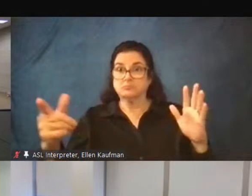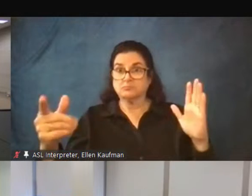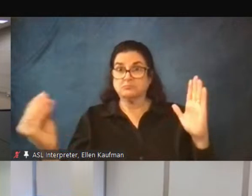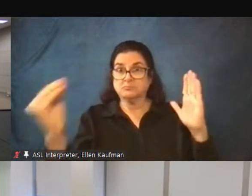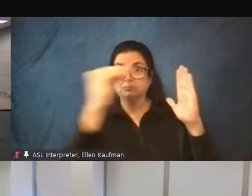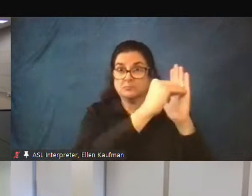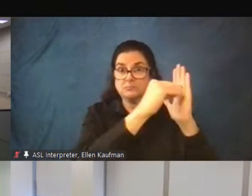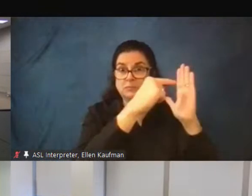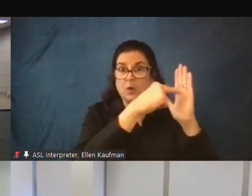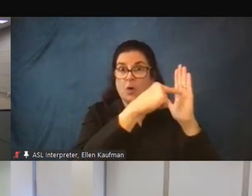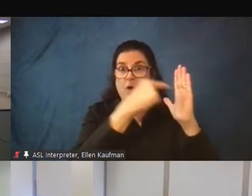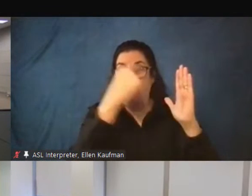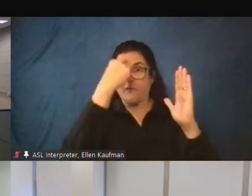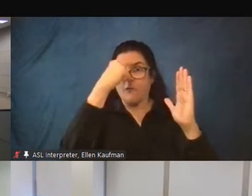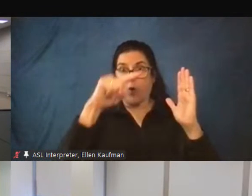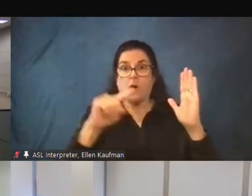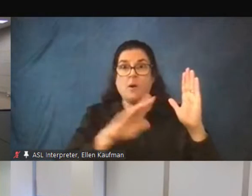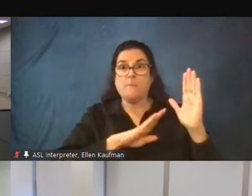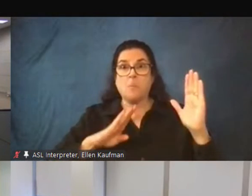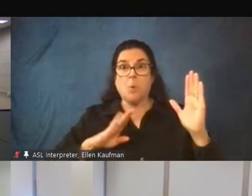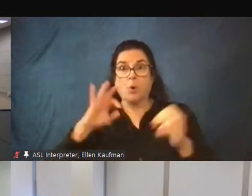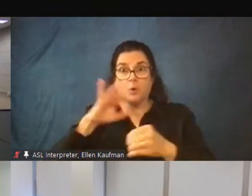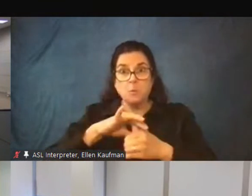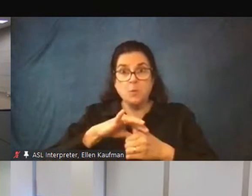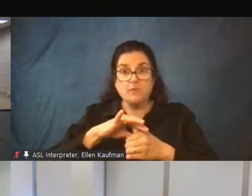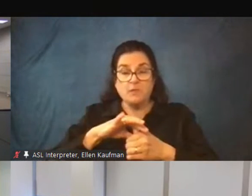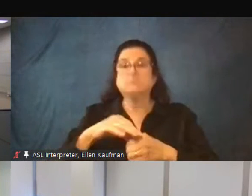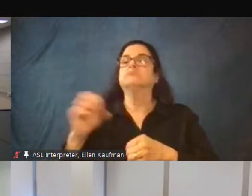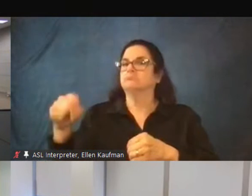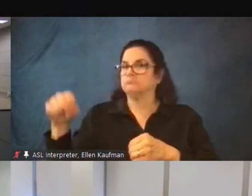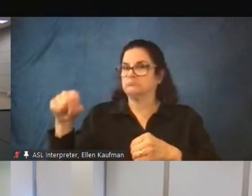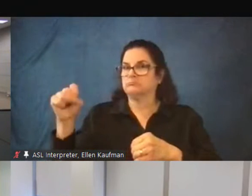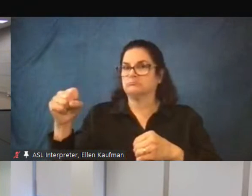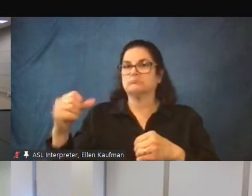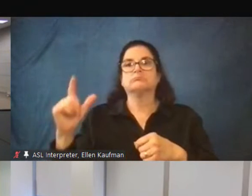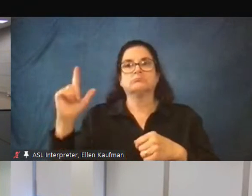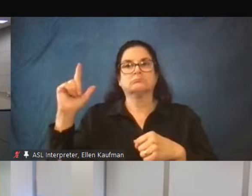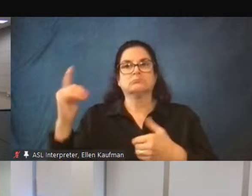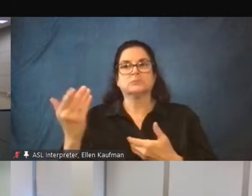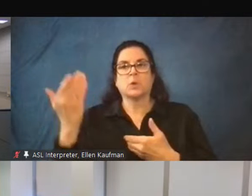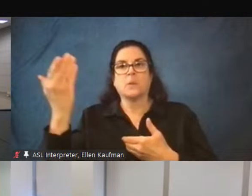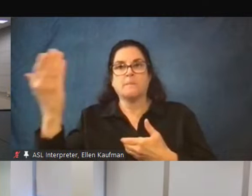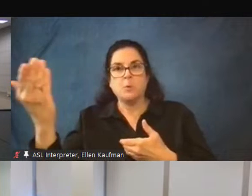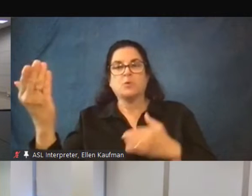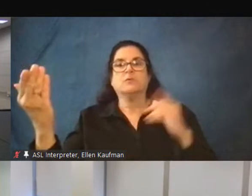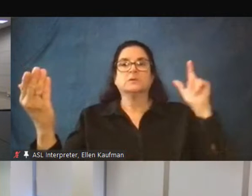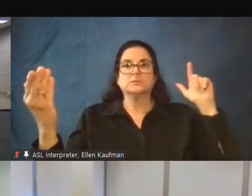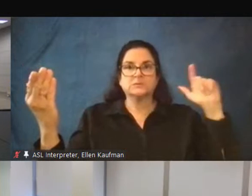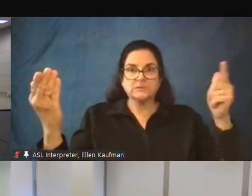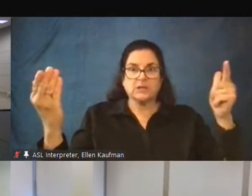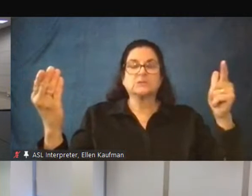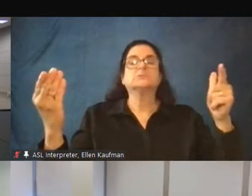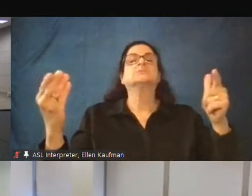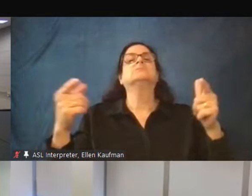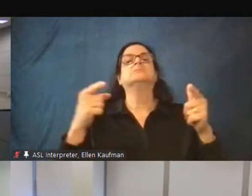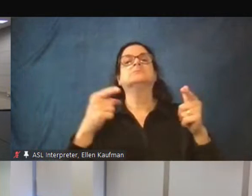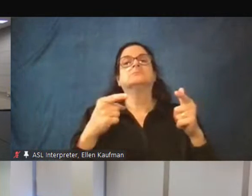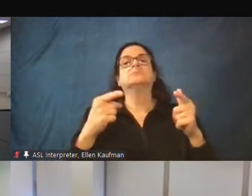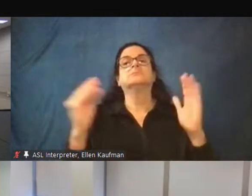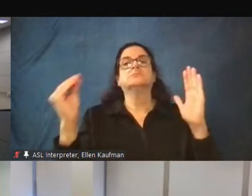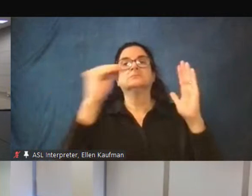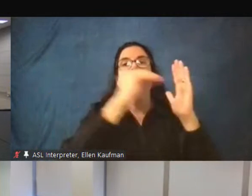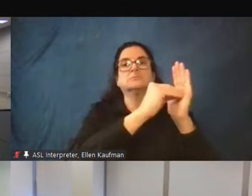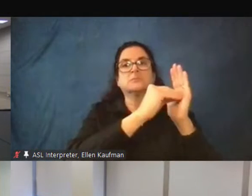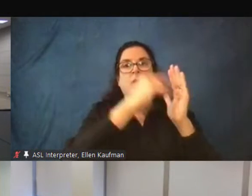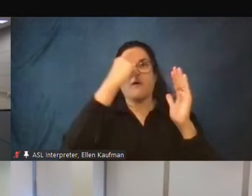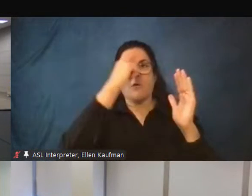approval? So moved. Second. It's been moved by Director Raquel, seconded by Director Eady, that this ordinance be placed on the omnibus for board approval.